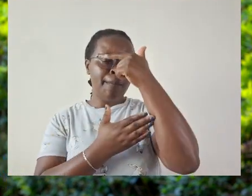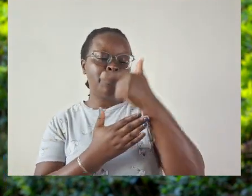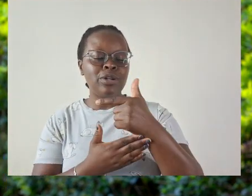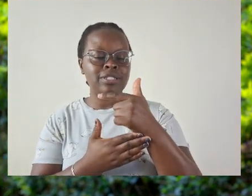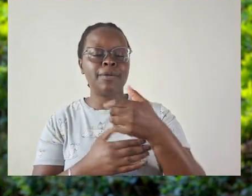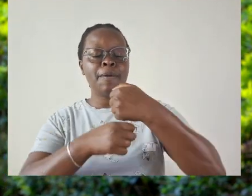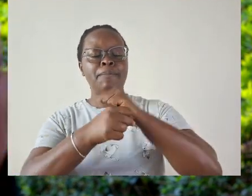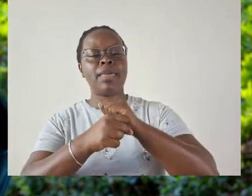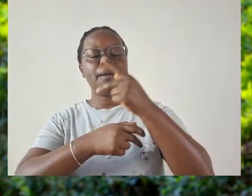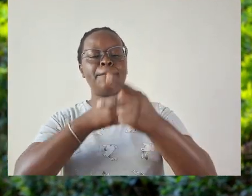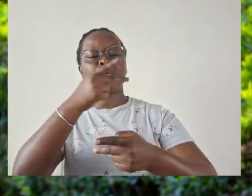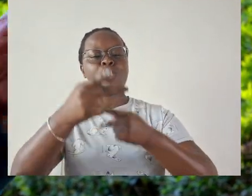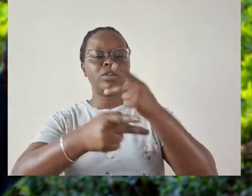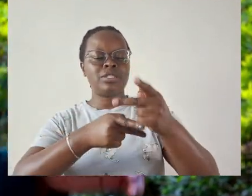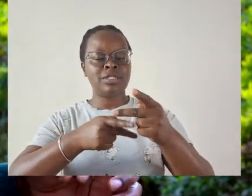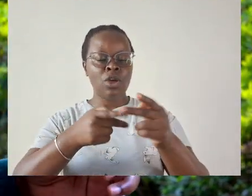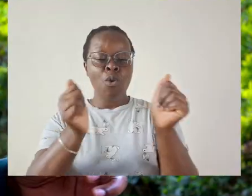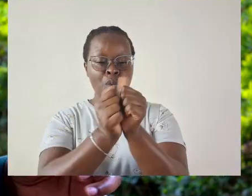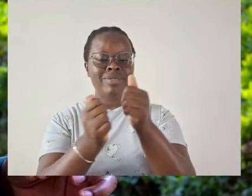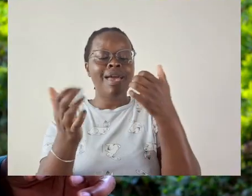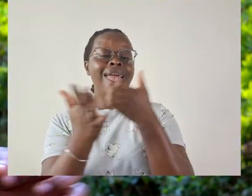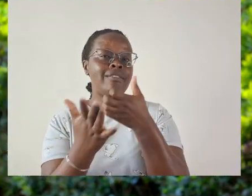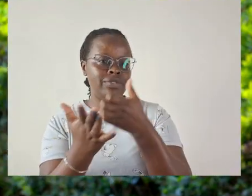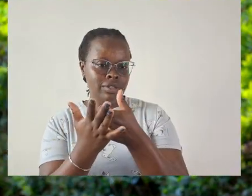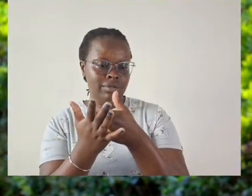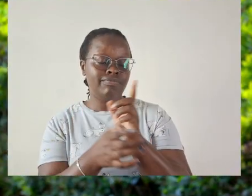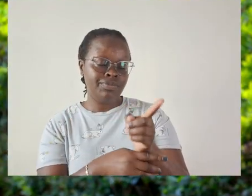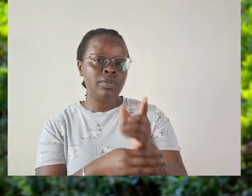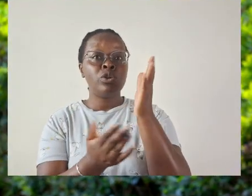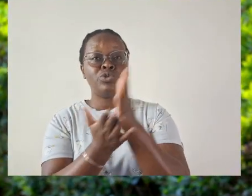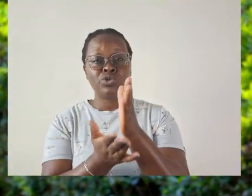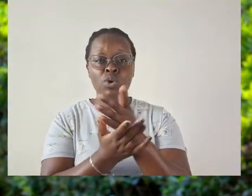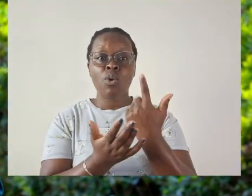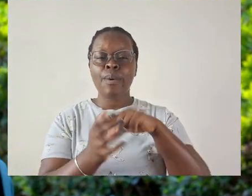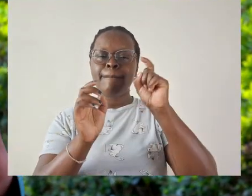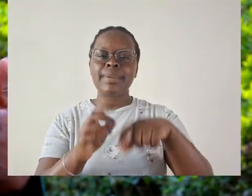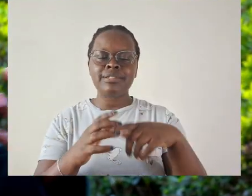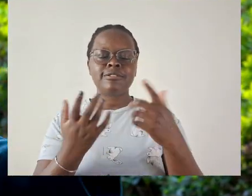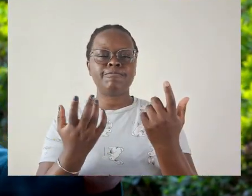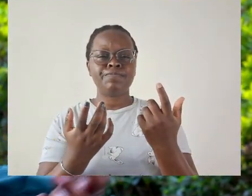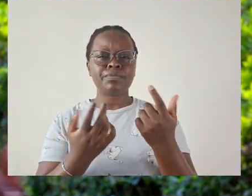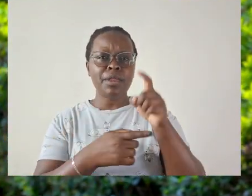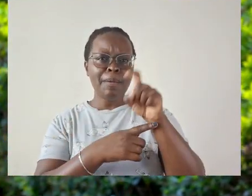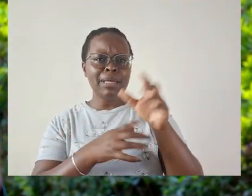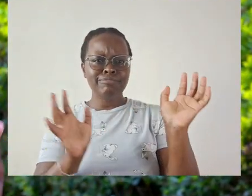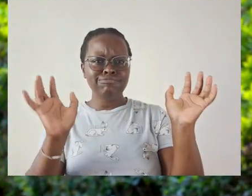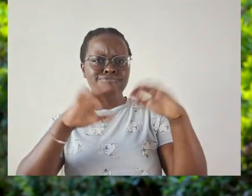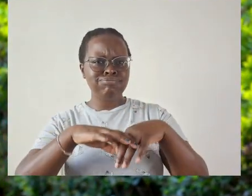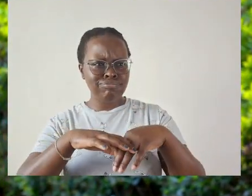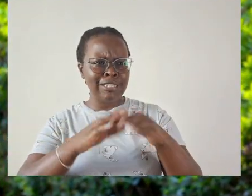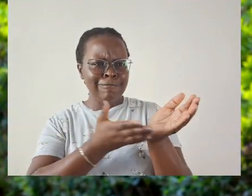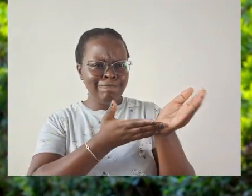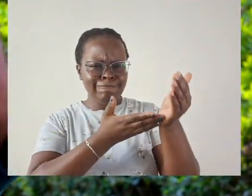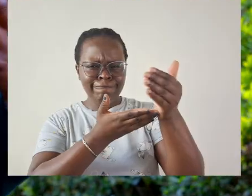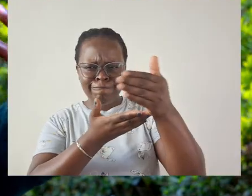making process, as evidence emanating from here. Definitely, we must gather a lot of evidence.